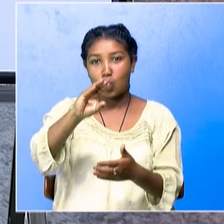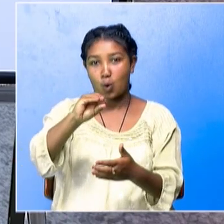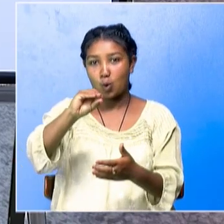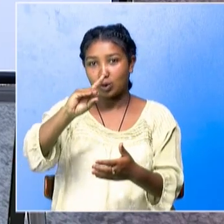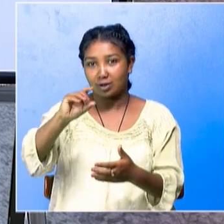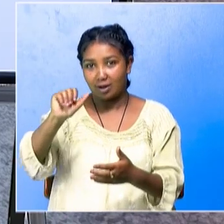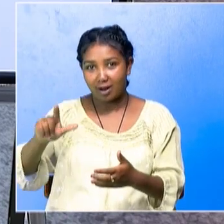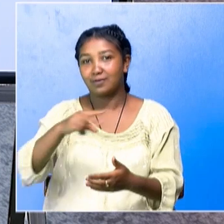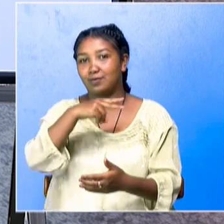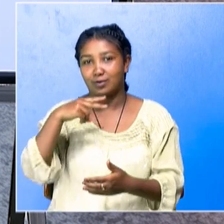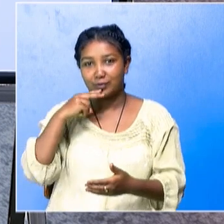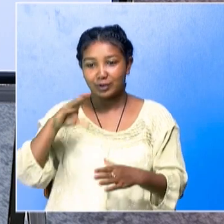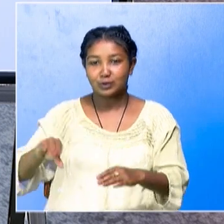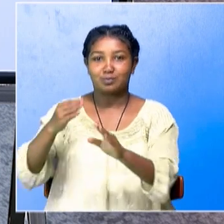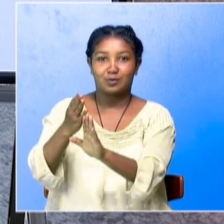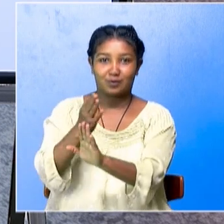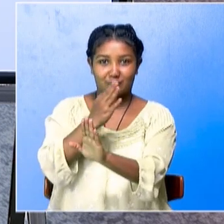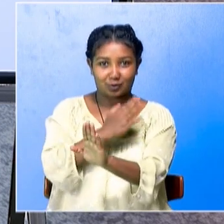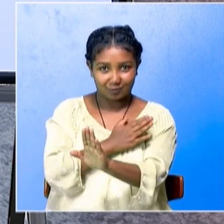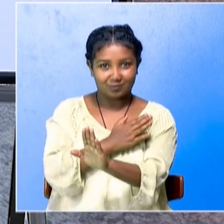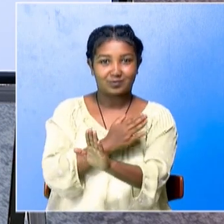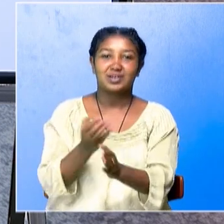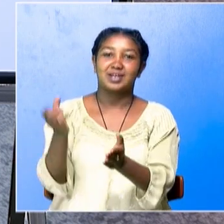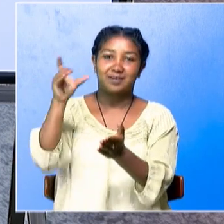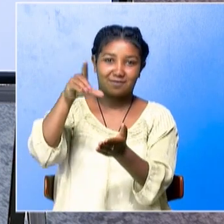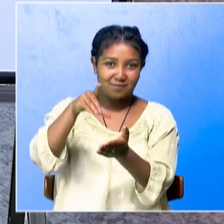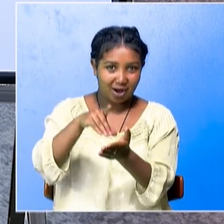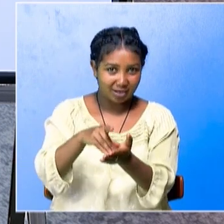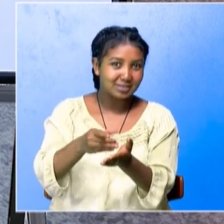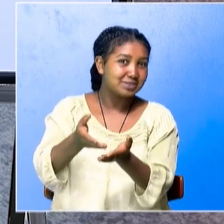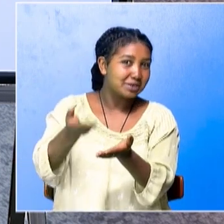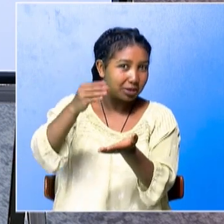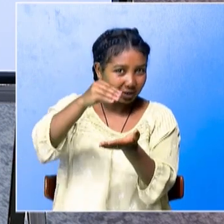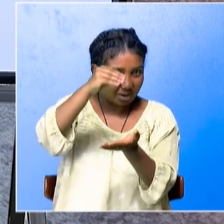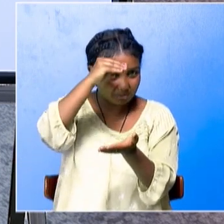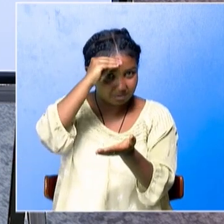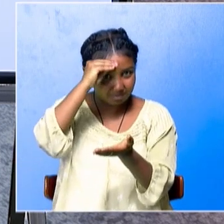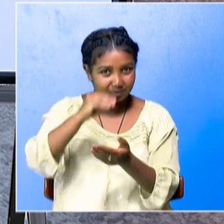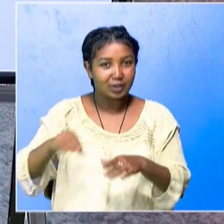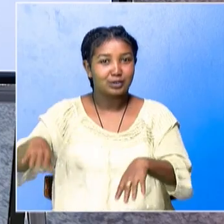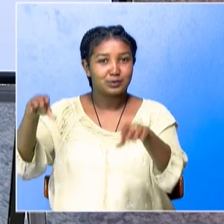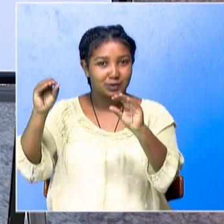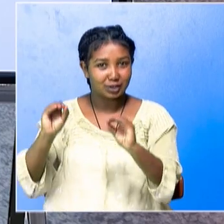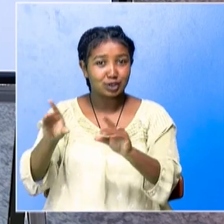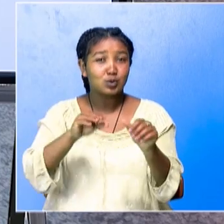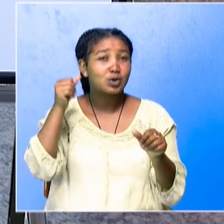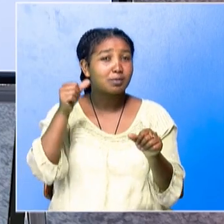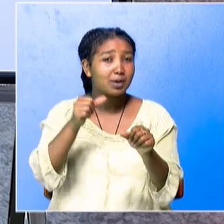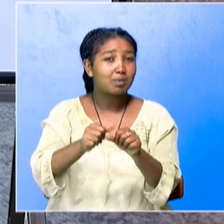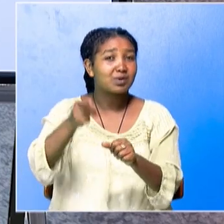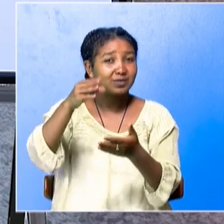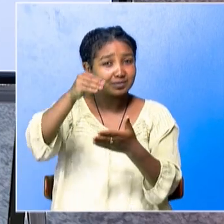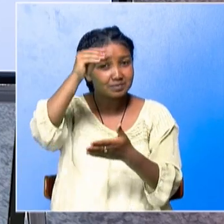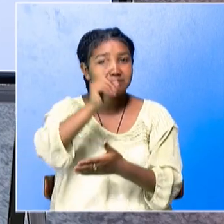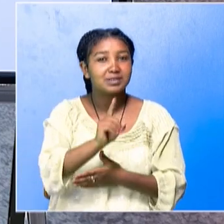verbs. Students, before that, let us revise our previous lesson. Students, do you remember our